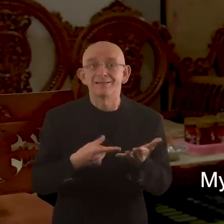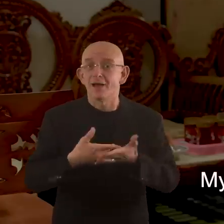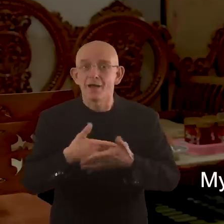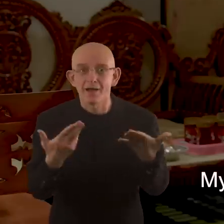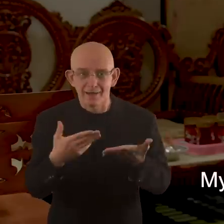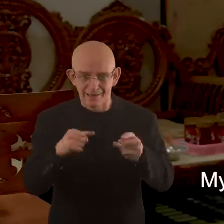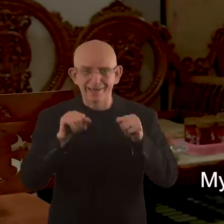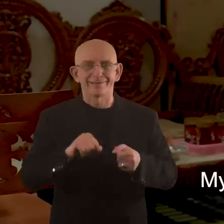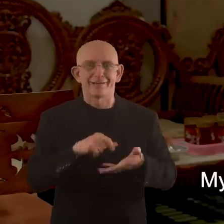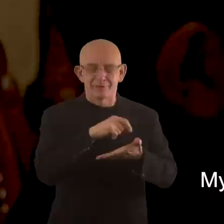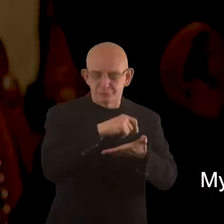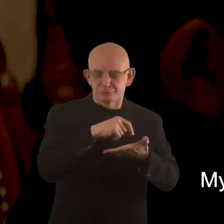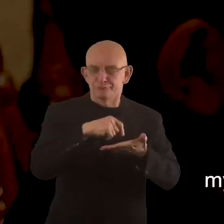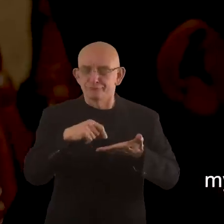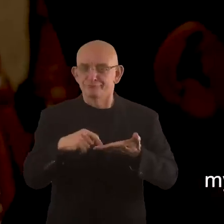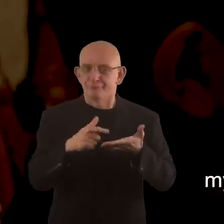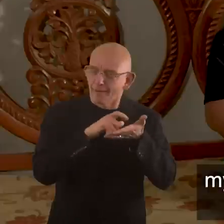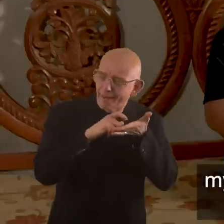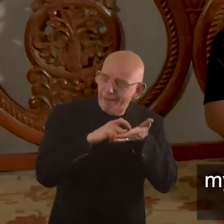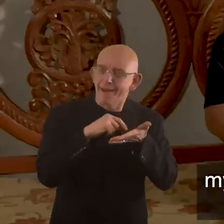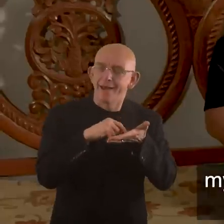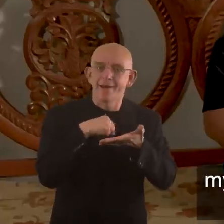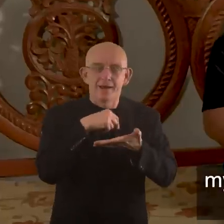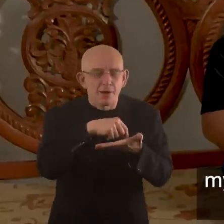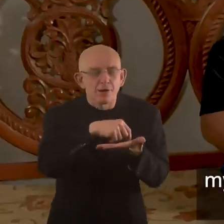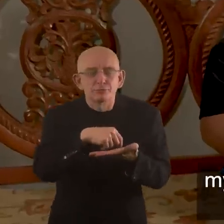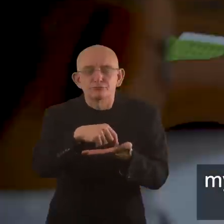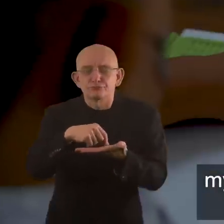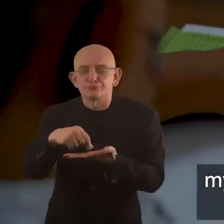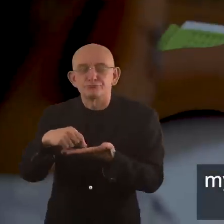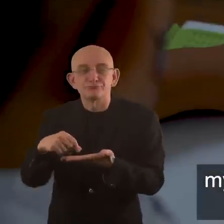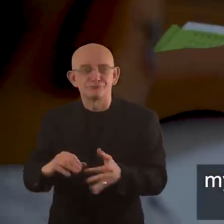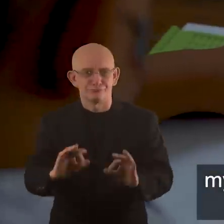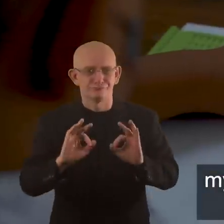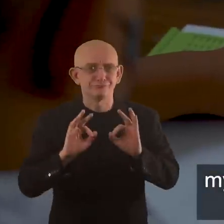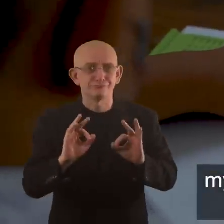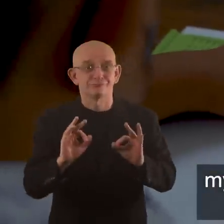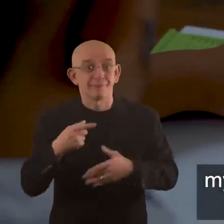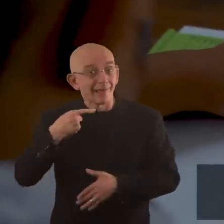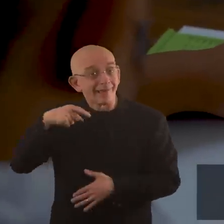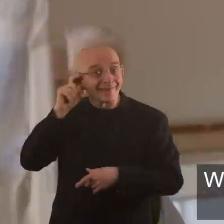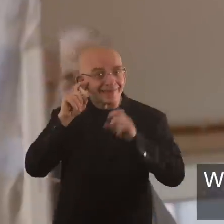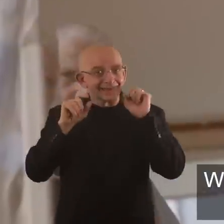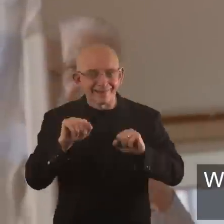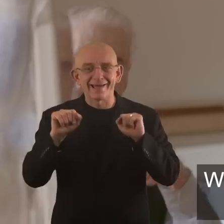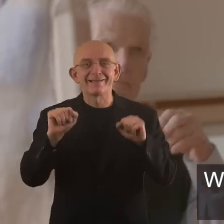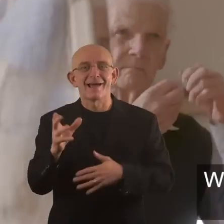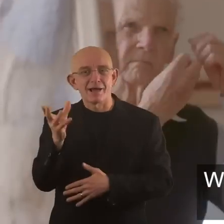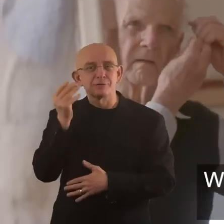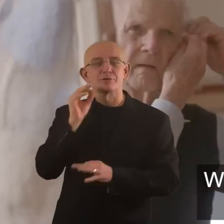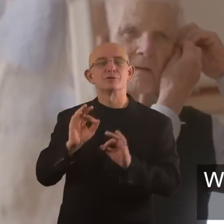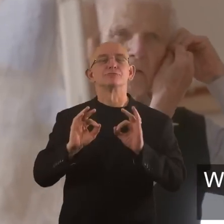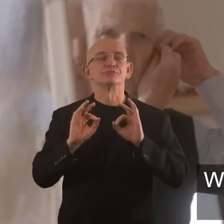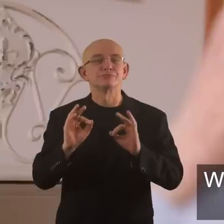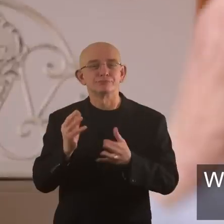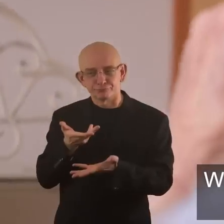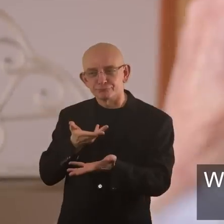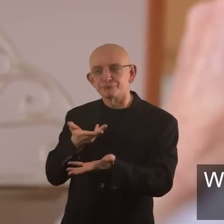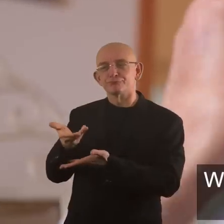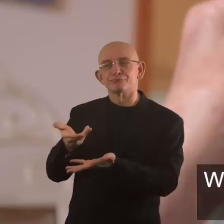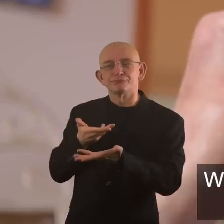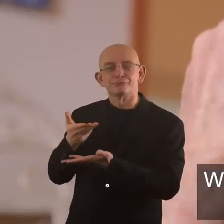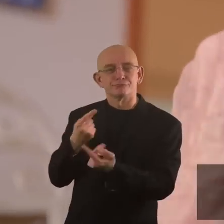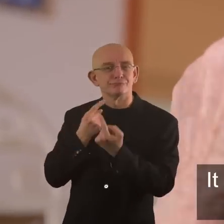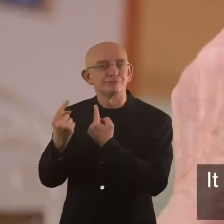Saya alat bantunya alat tulis itu namanya pen sama riglet. With my hearing aids, I can